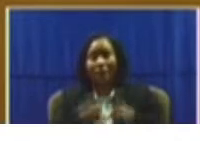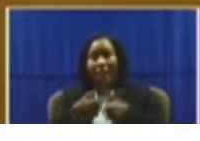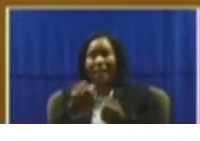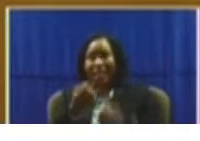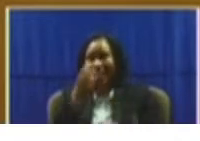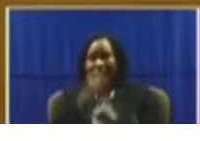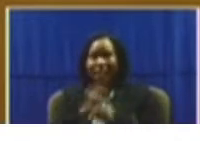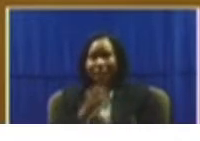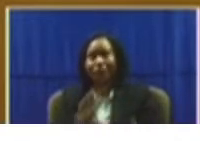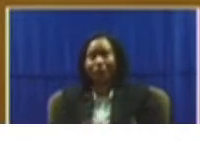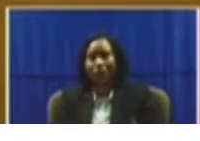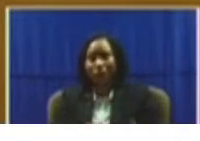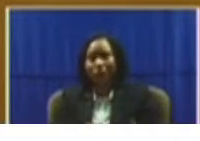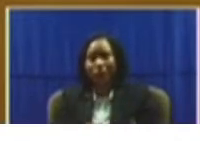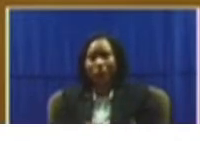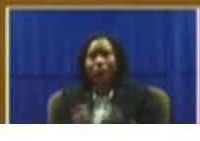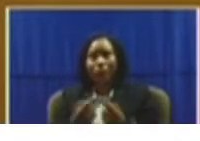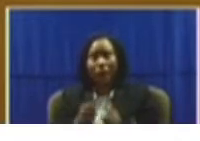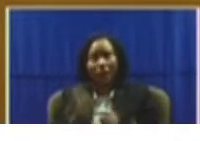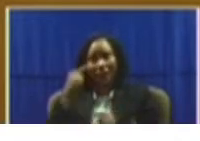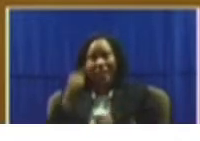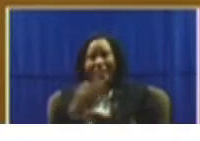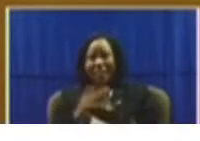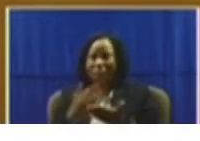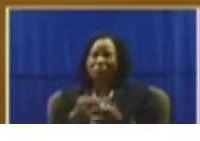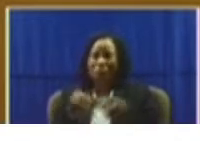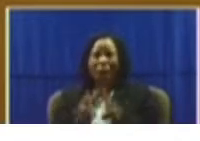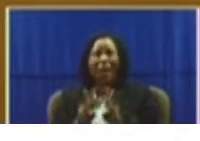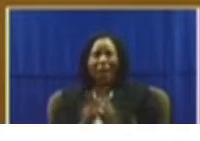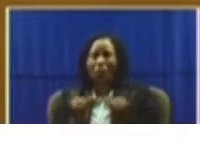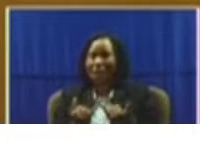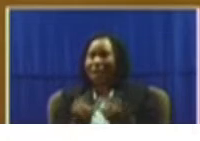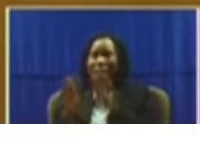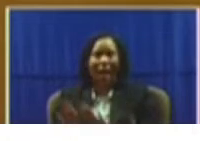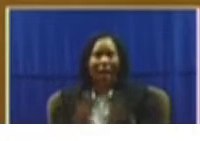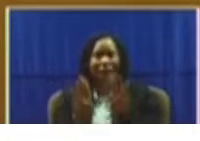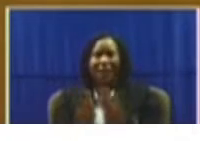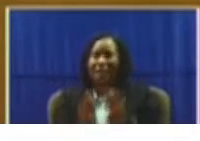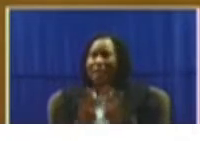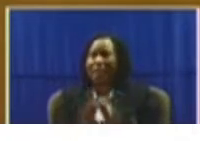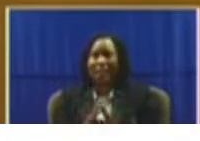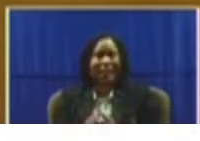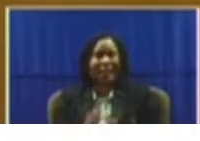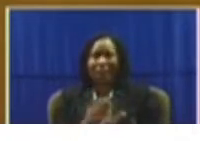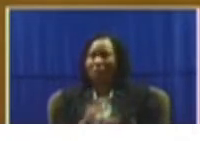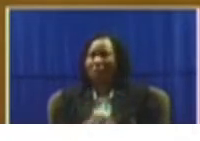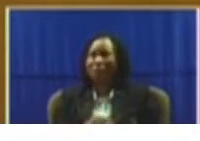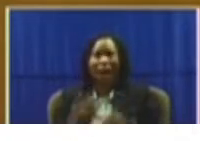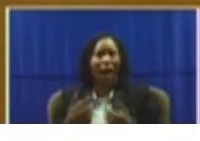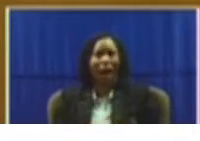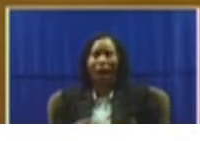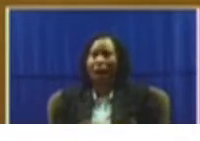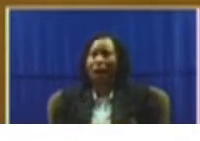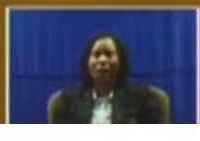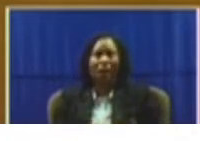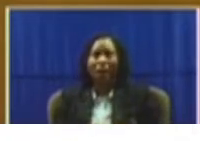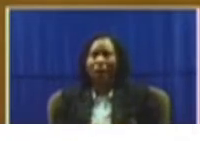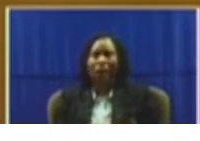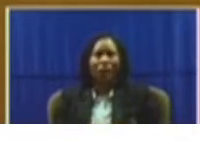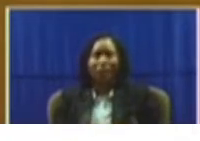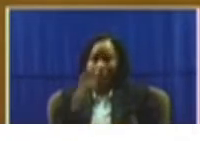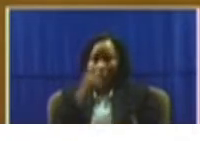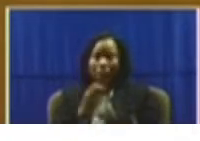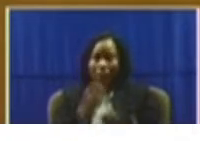the manner in which we are conducting ourselves at times needs a reflection by the Rules